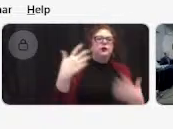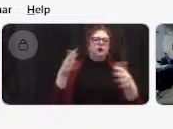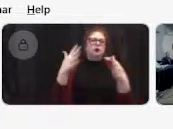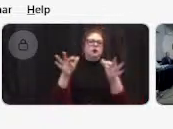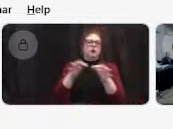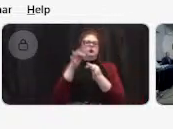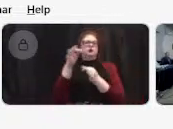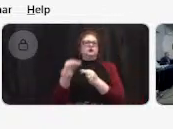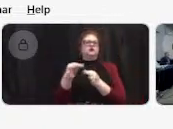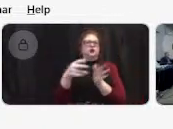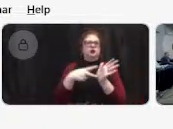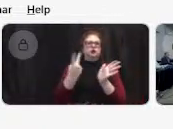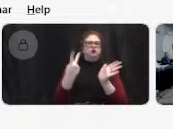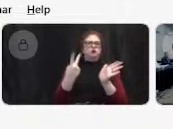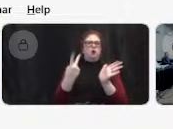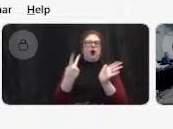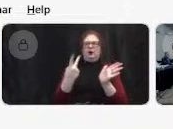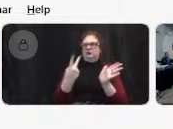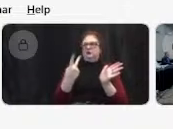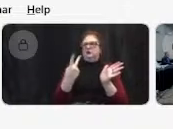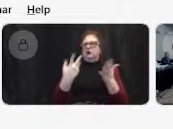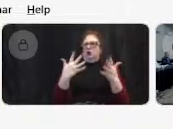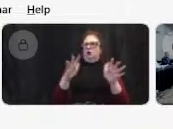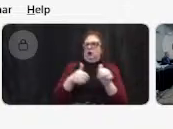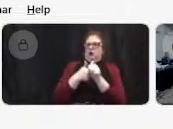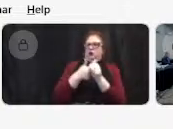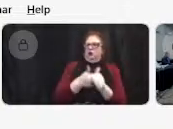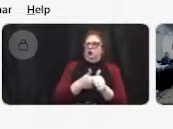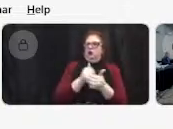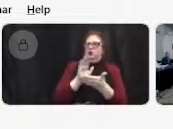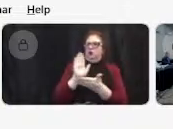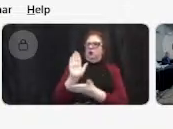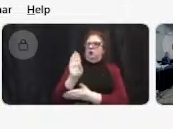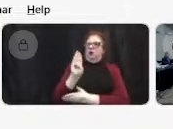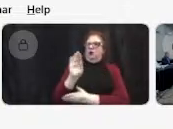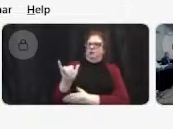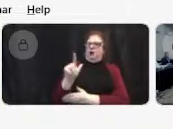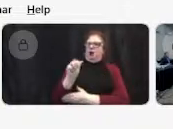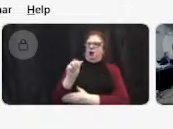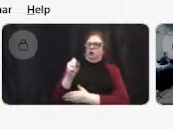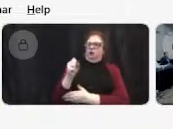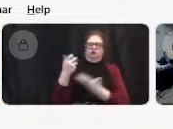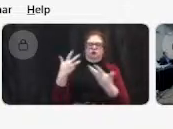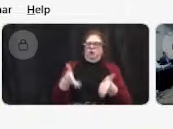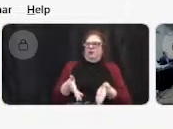already, according to your bylaws. That is all the deferrals an applicant is allowed.